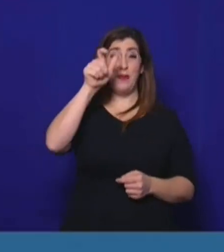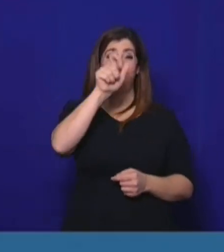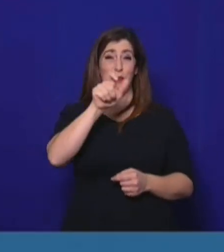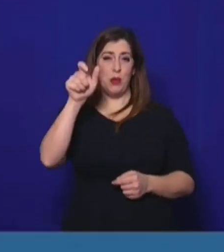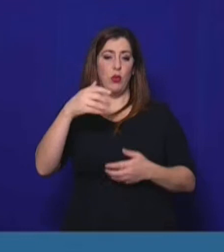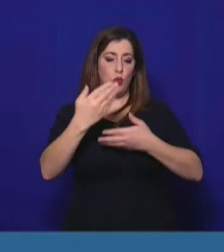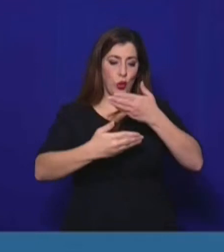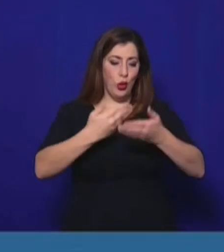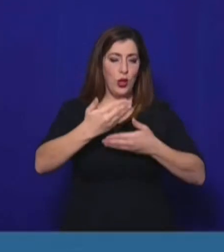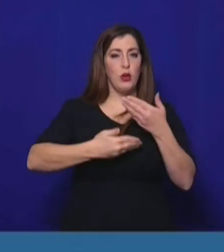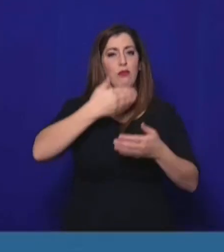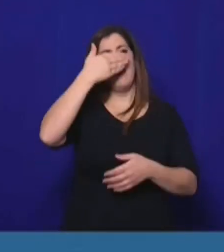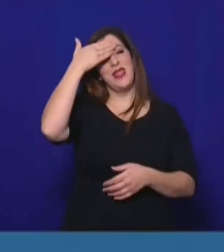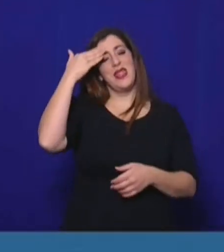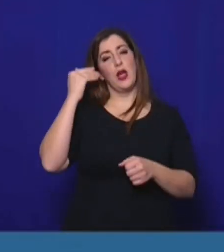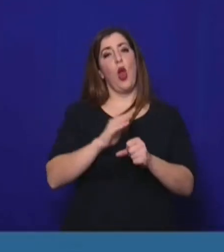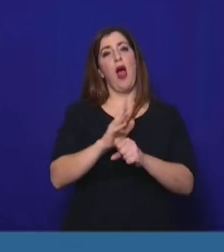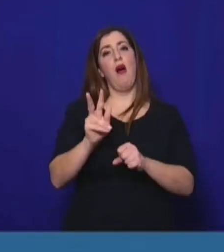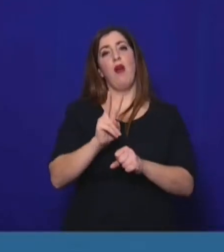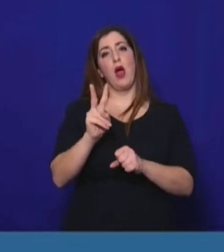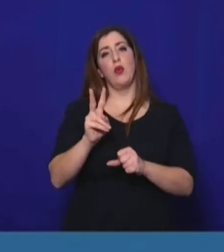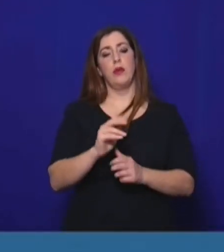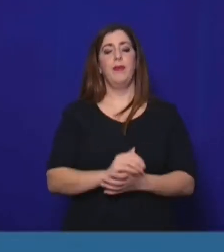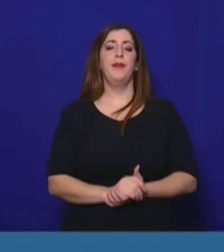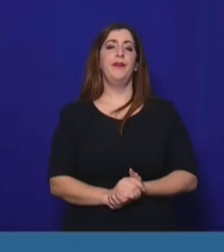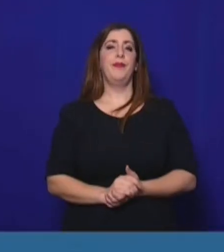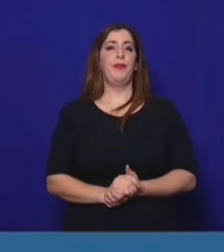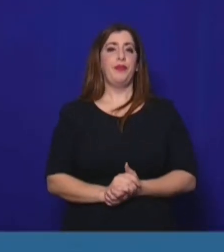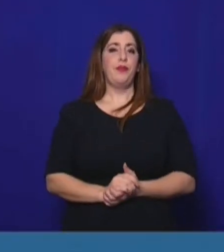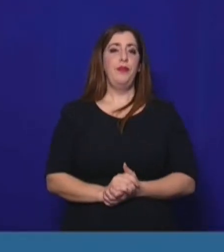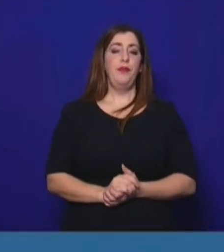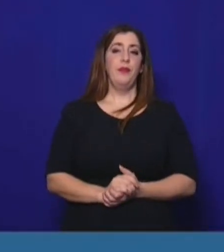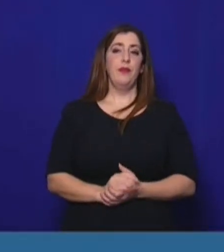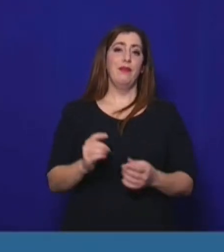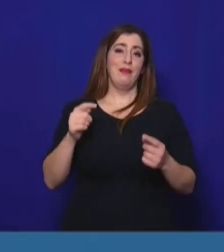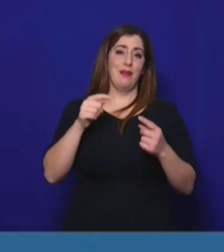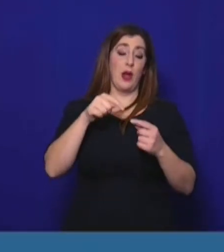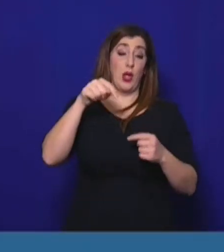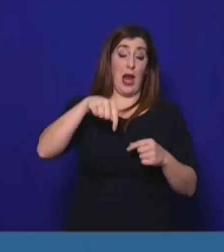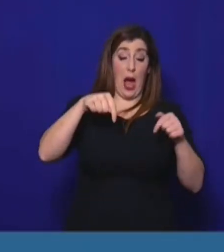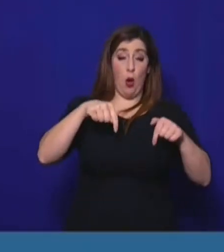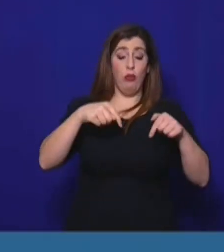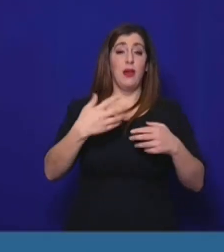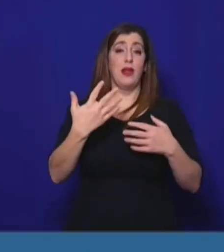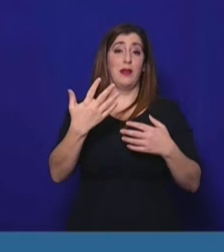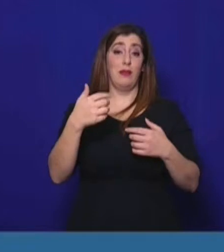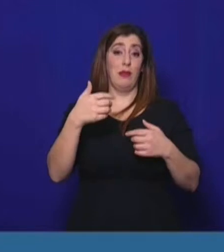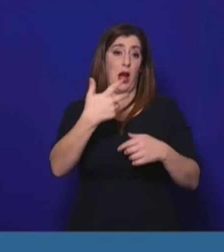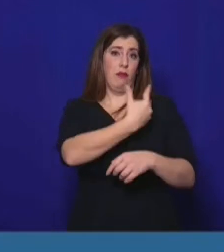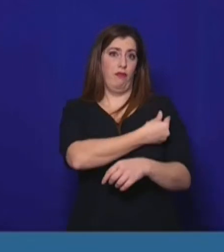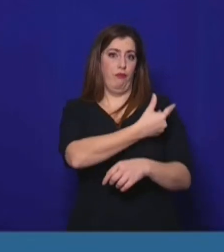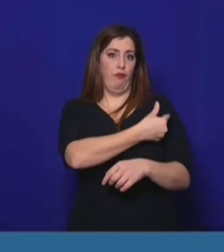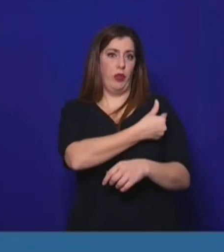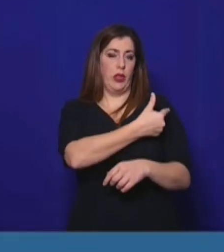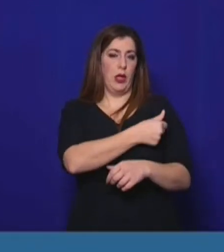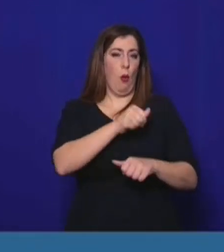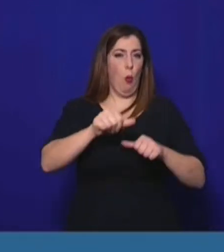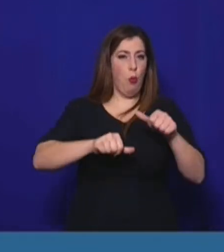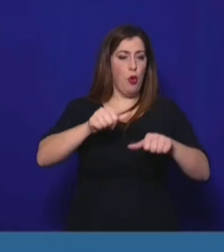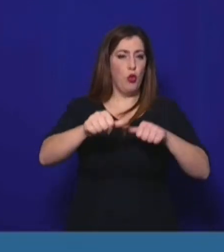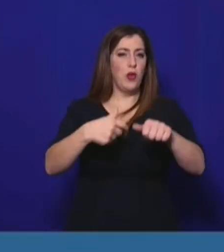2,047. We are currently in our process of vaccinations. By the end of this week, we would have